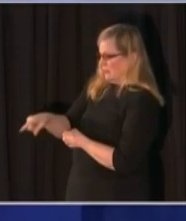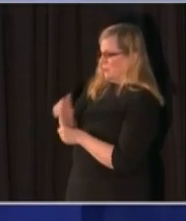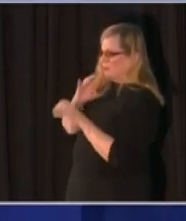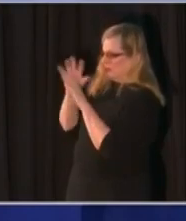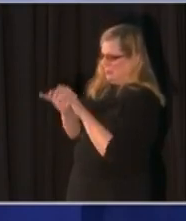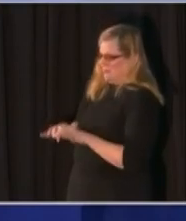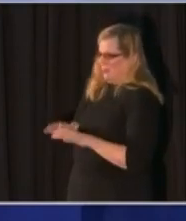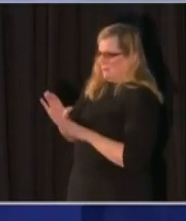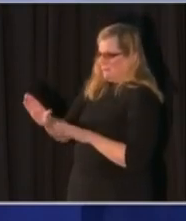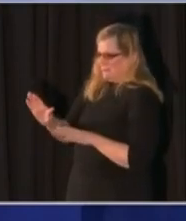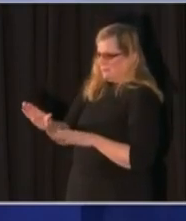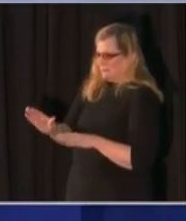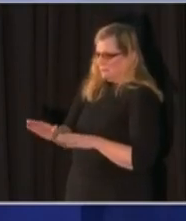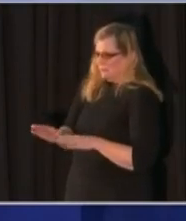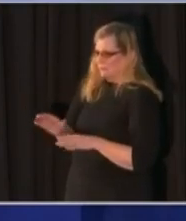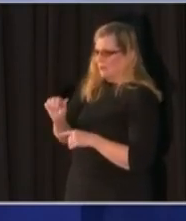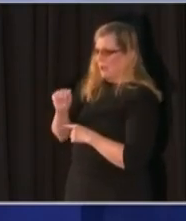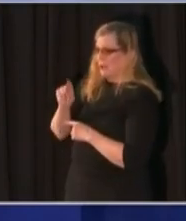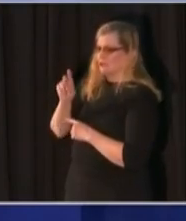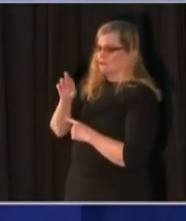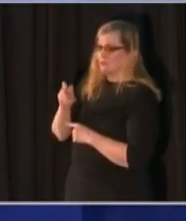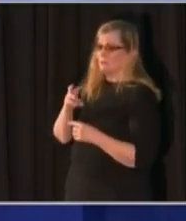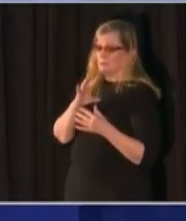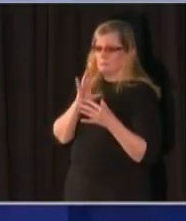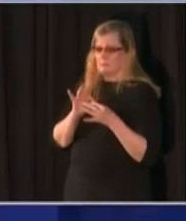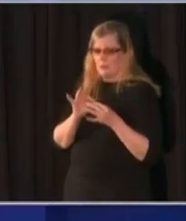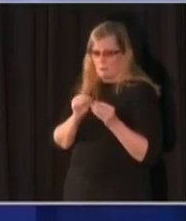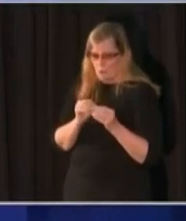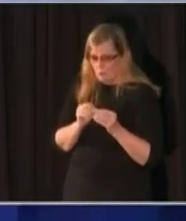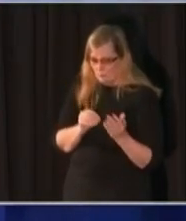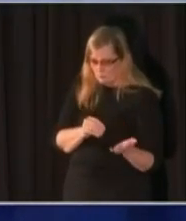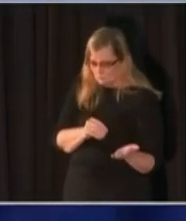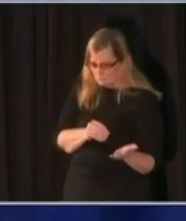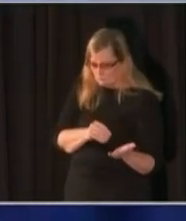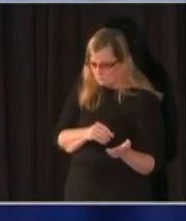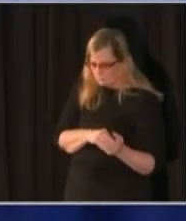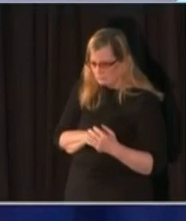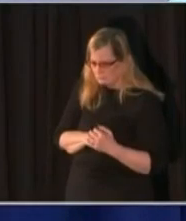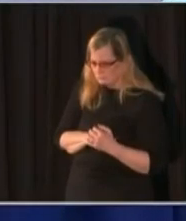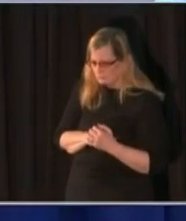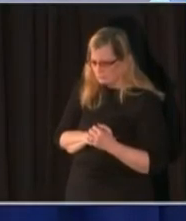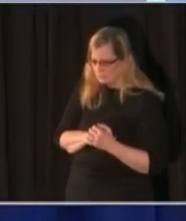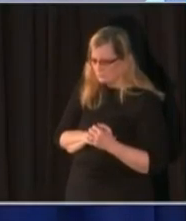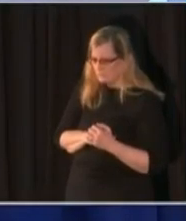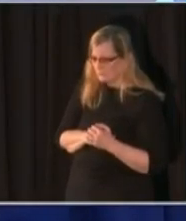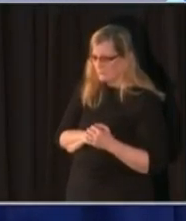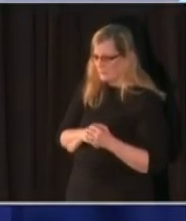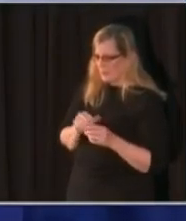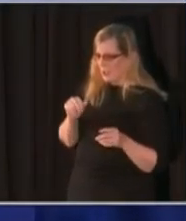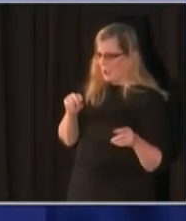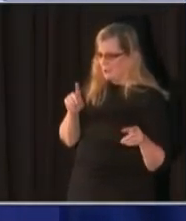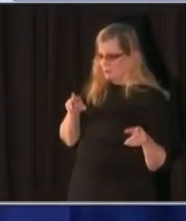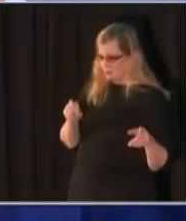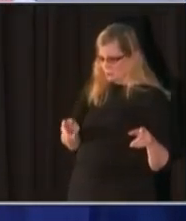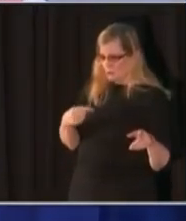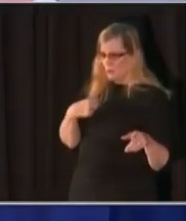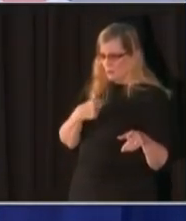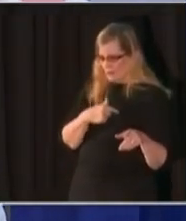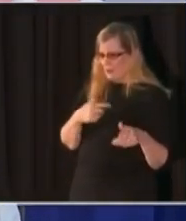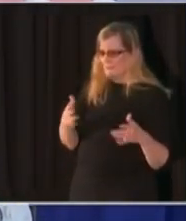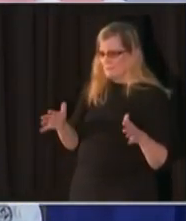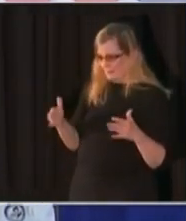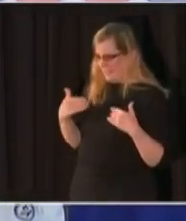to provide some updates on those discussions. Thank you, Mayor. So we actually have the application up and ready on the website